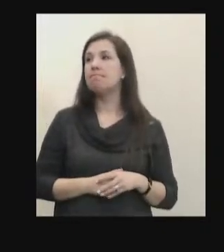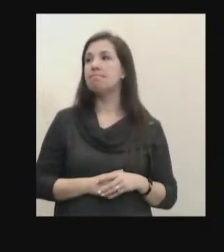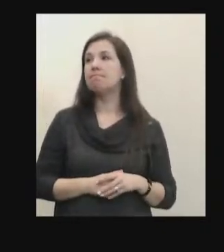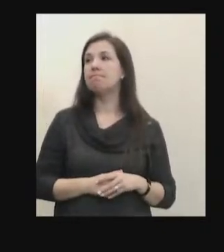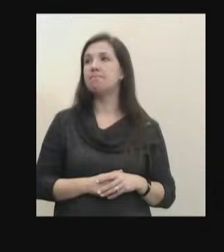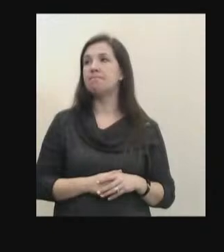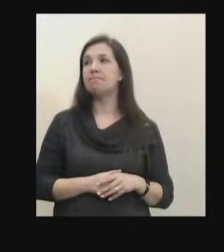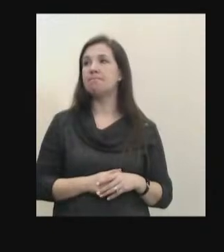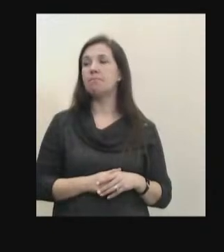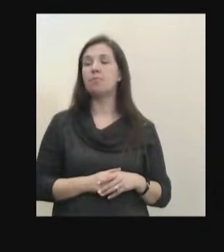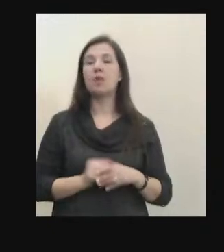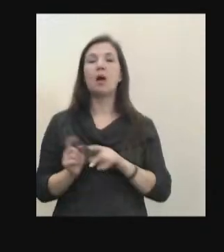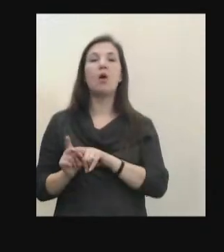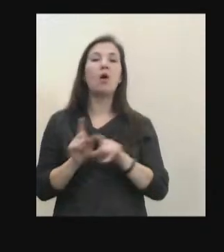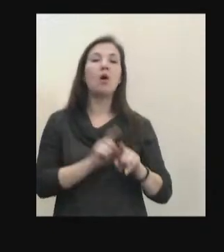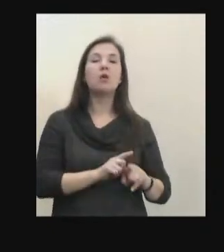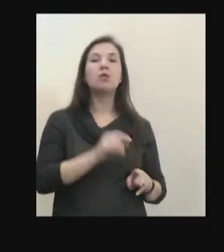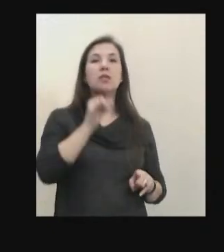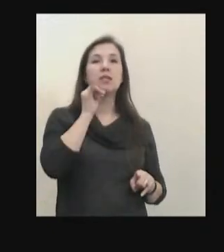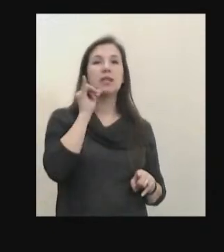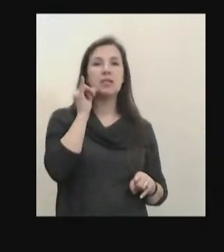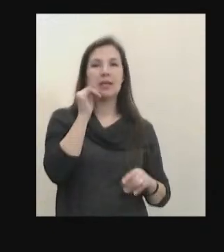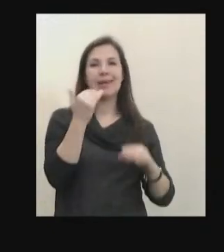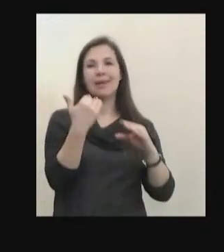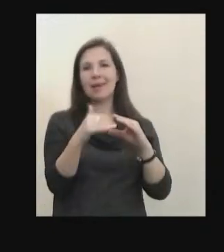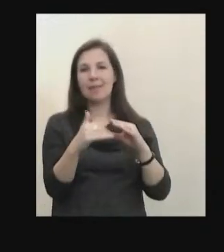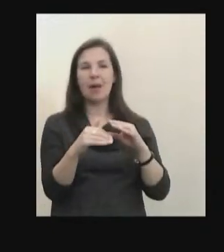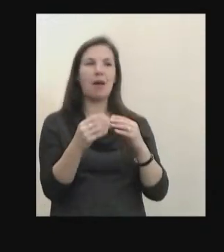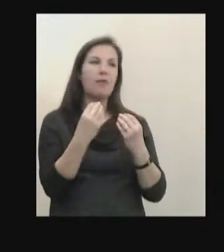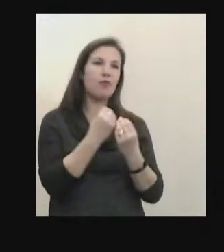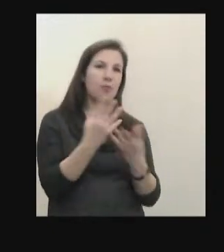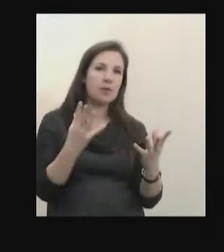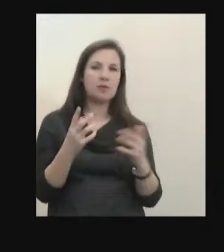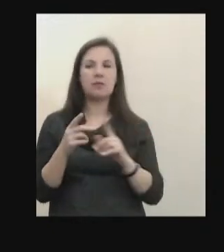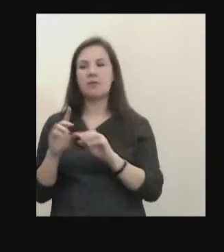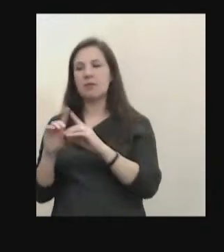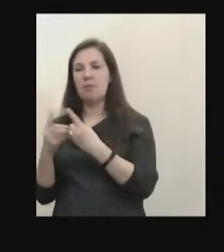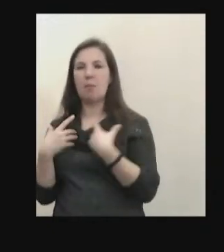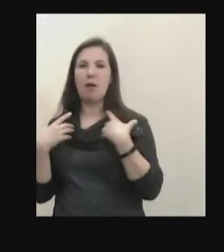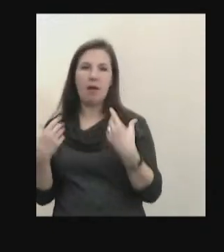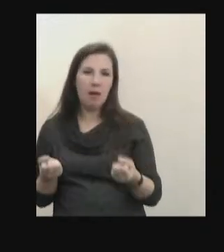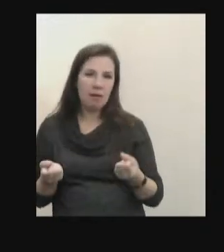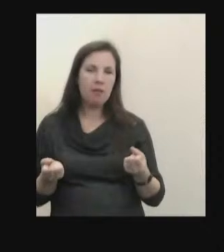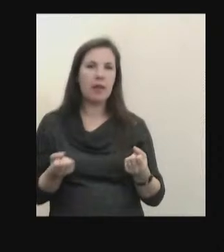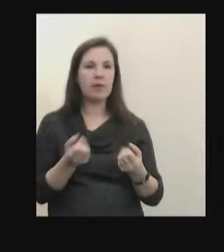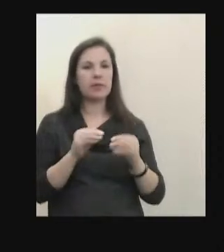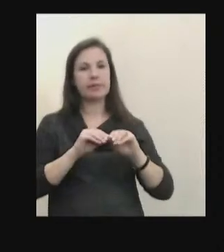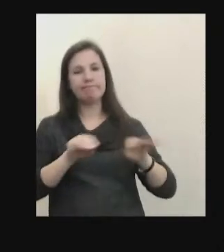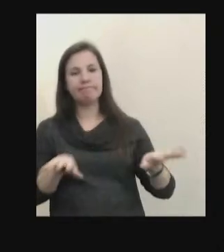And also yesterday, email and other information went out from the Department of Health to those who get